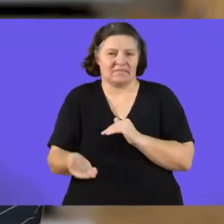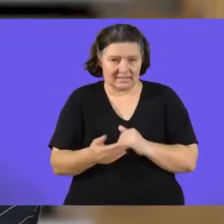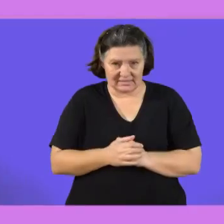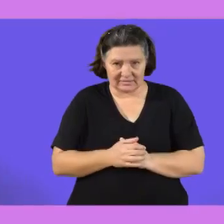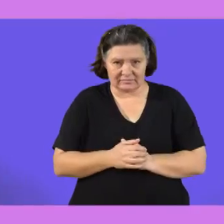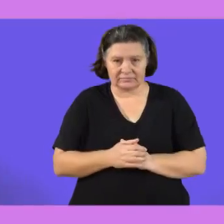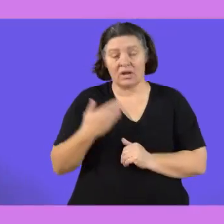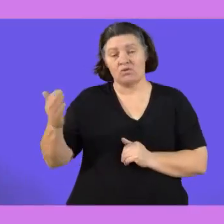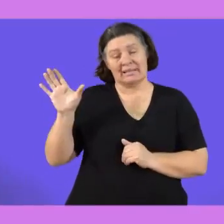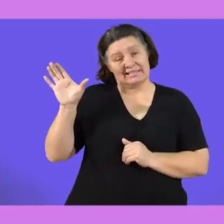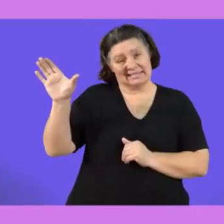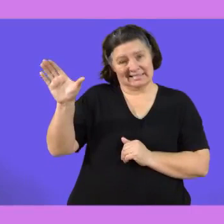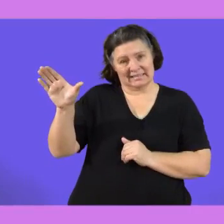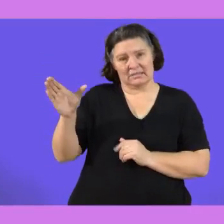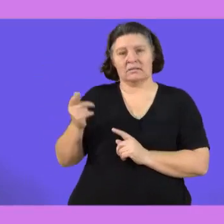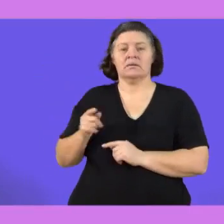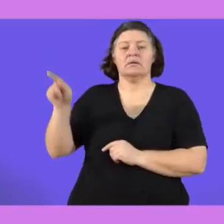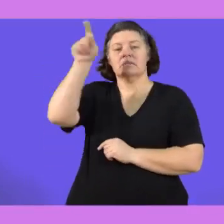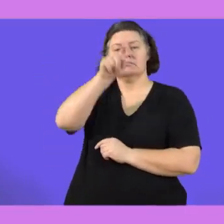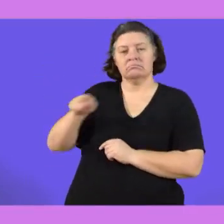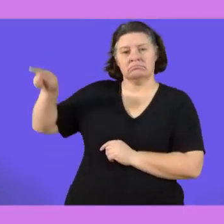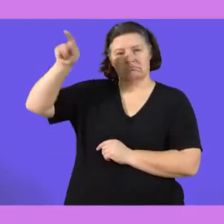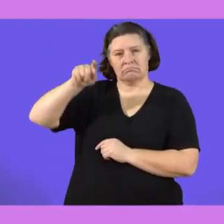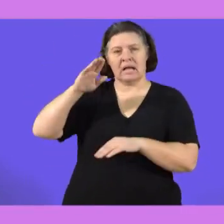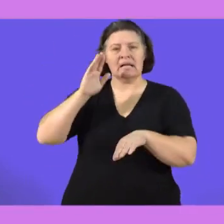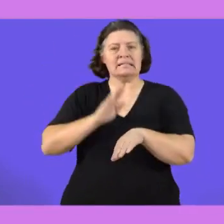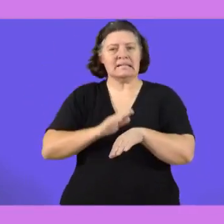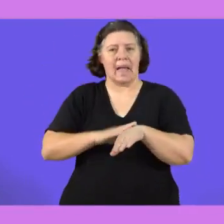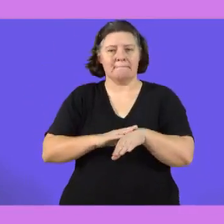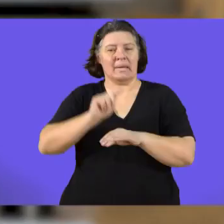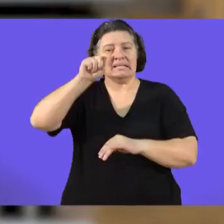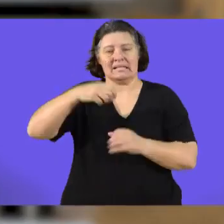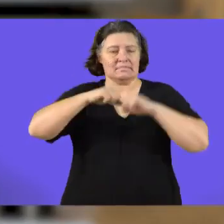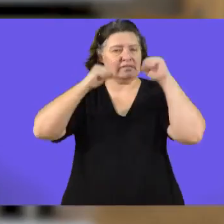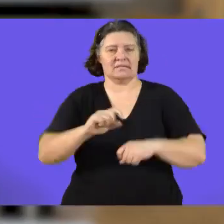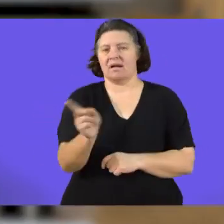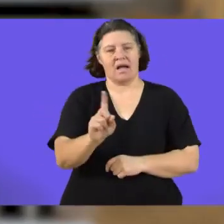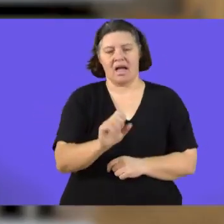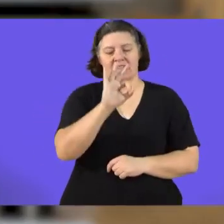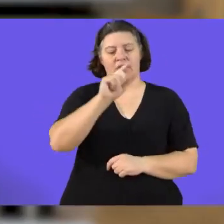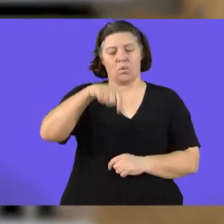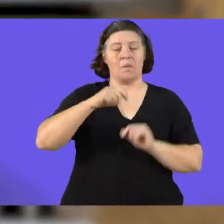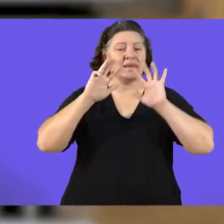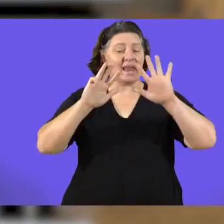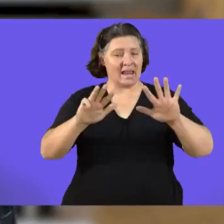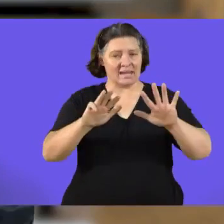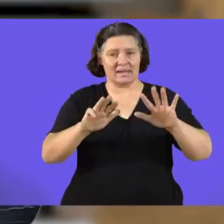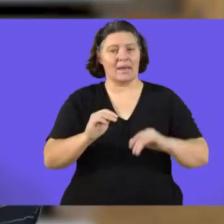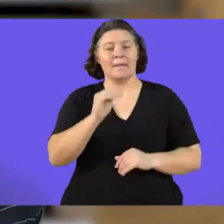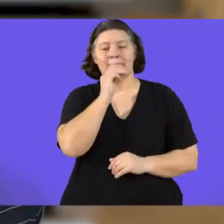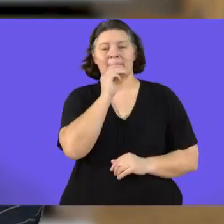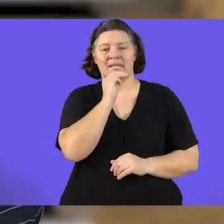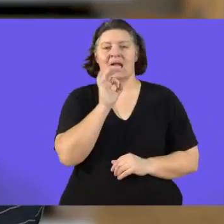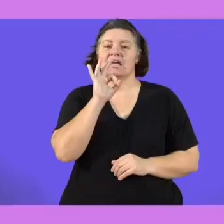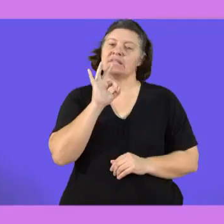there in the right-hand corner, I indicated to you that time is not a decimal system. So therefore, 3,9 hours does not mean